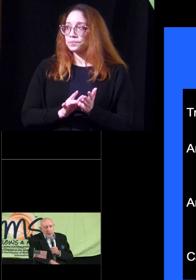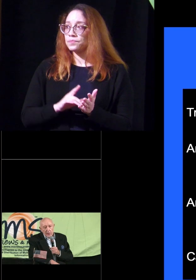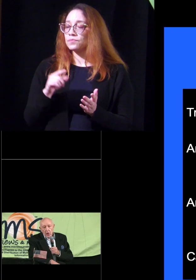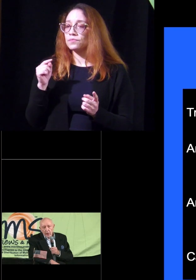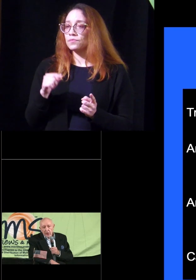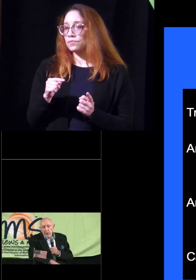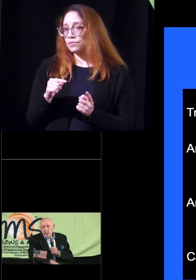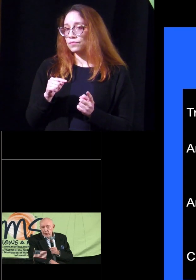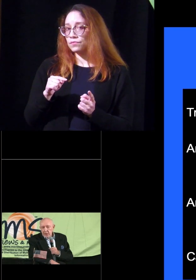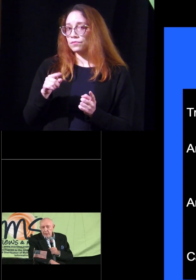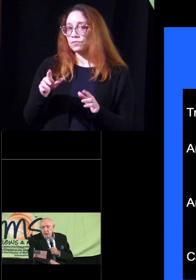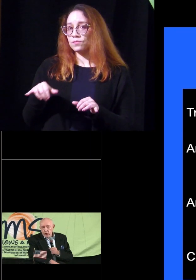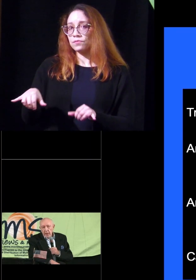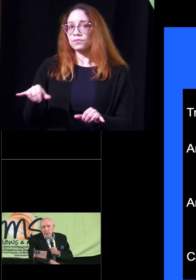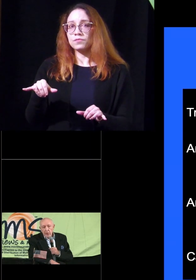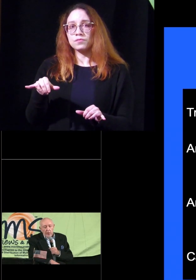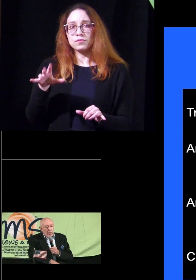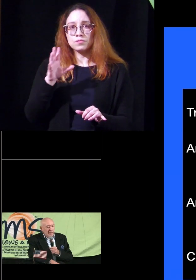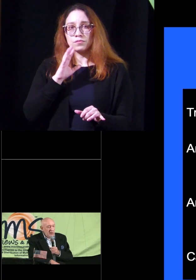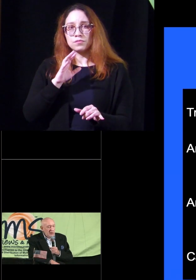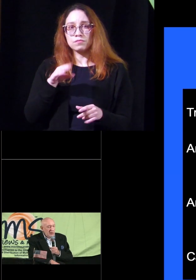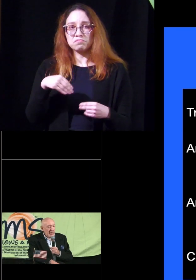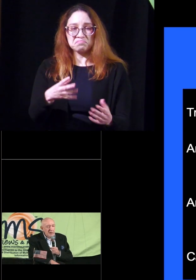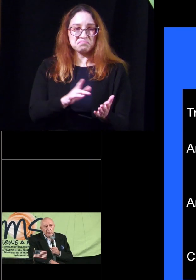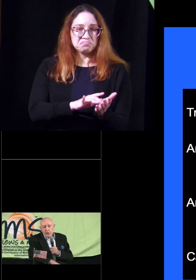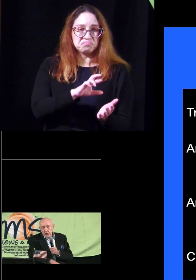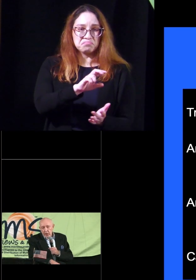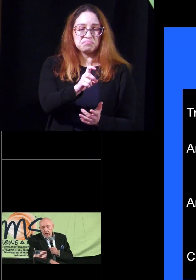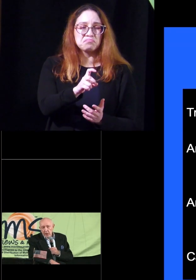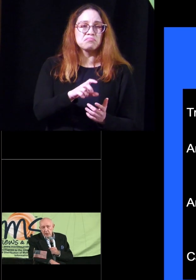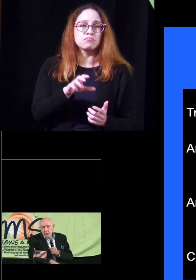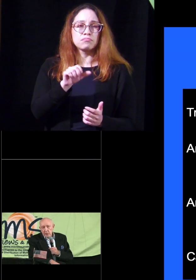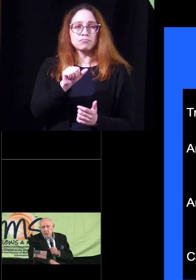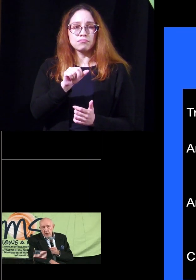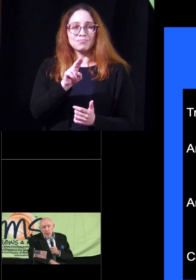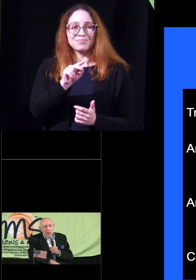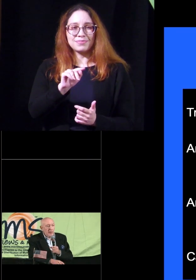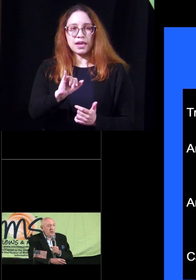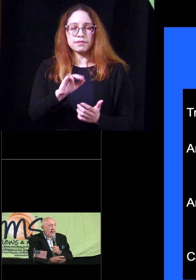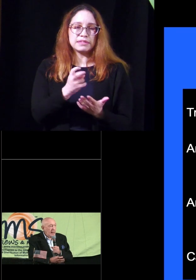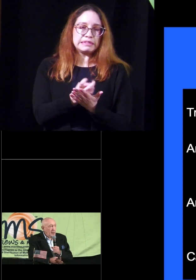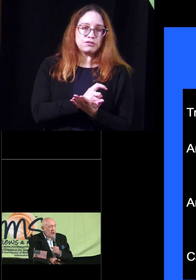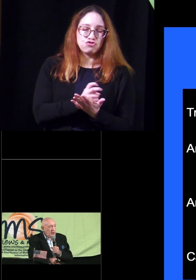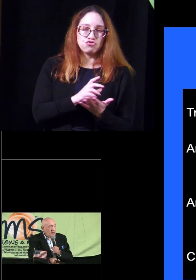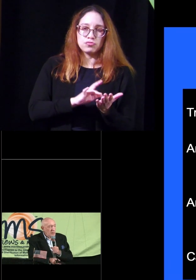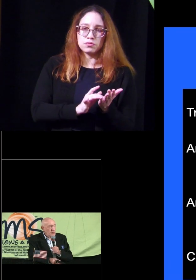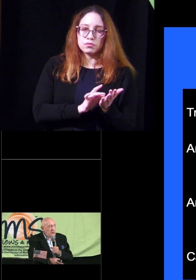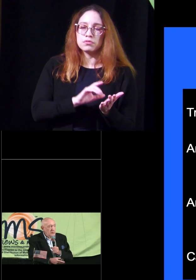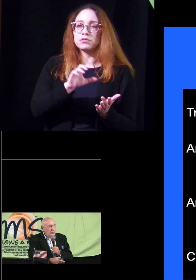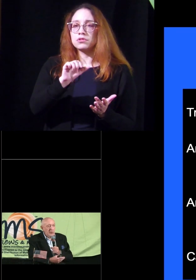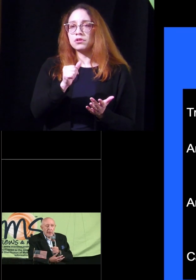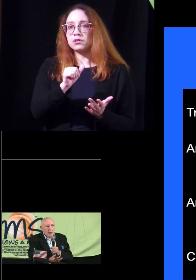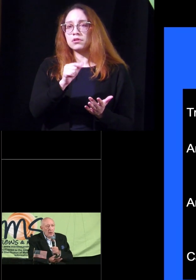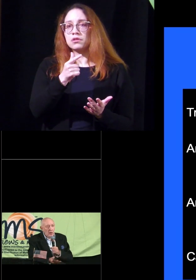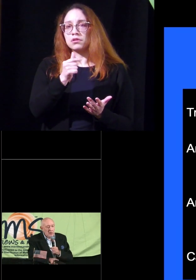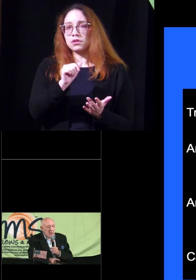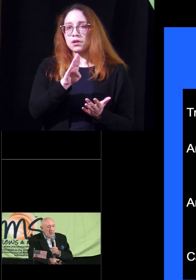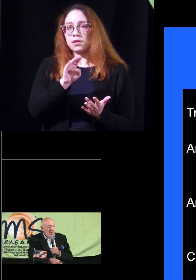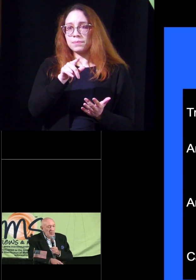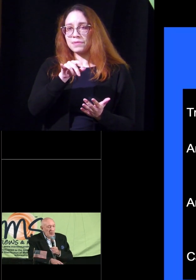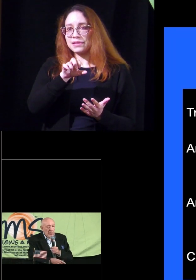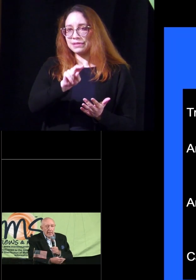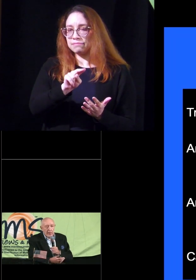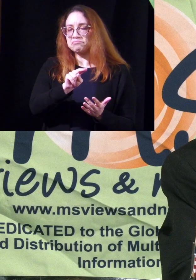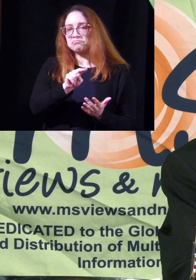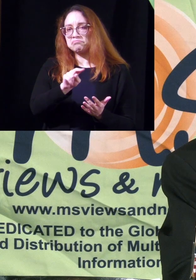essentially that are commonly and routinely prescribed, and that is anti-seizure medications. That's gabapentin, which has been around a long